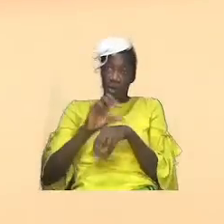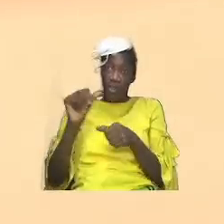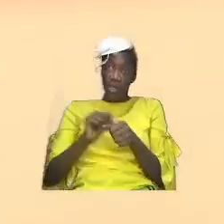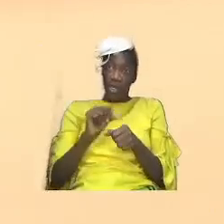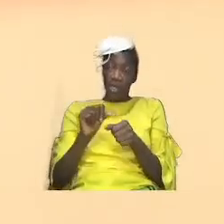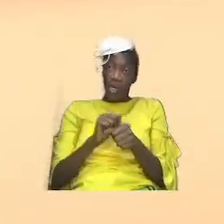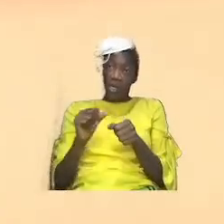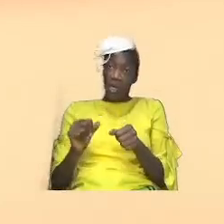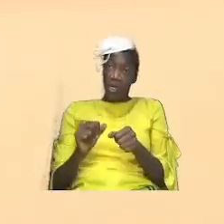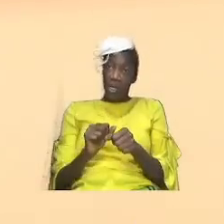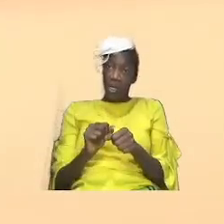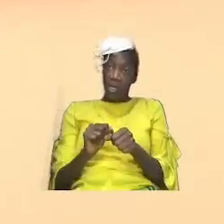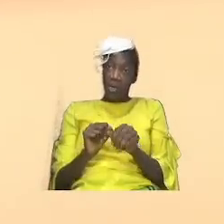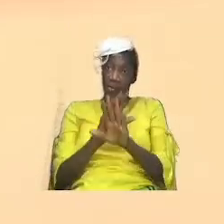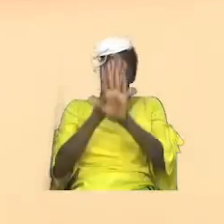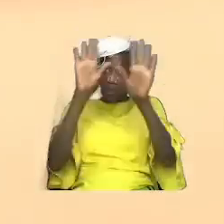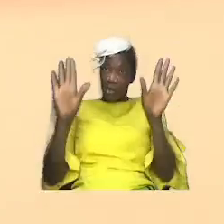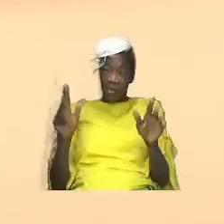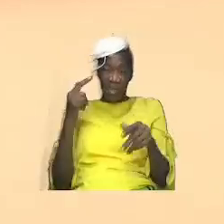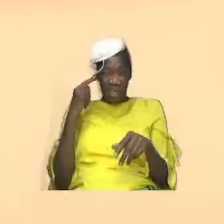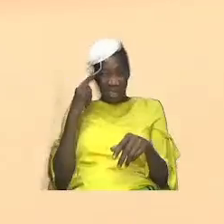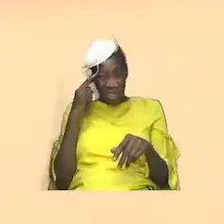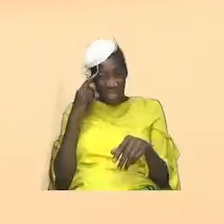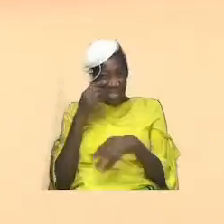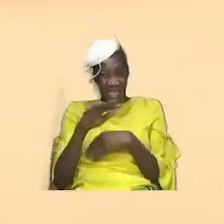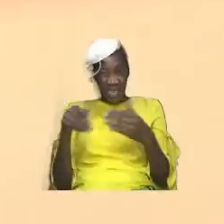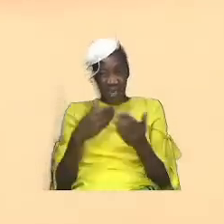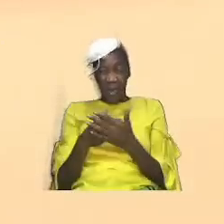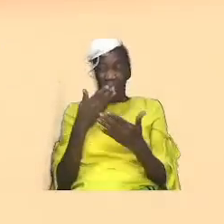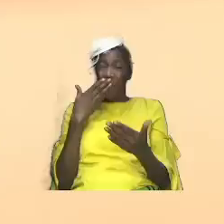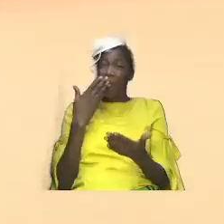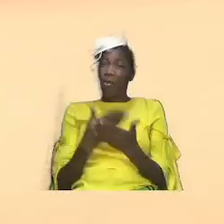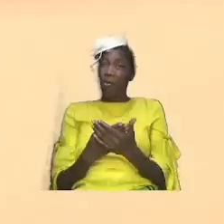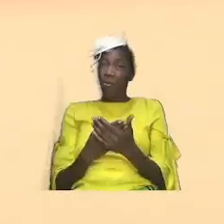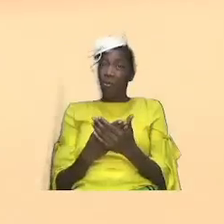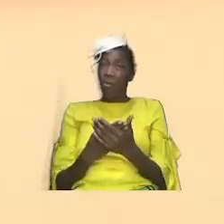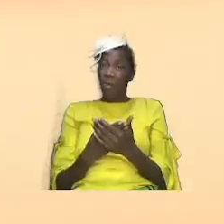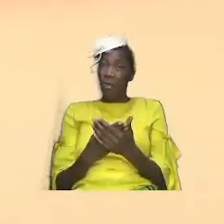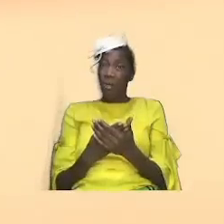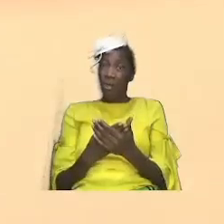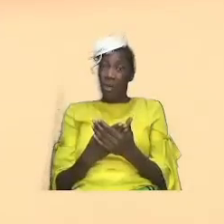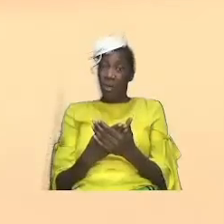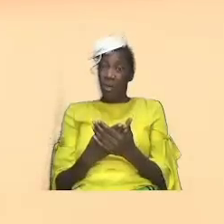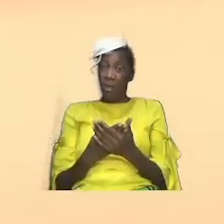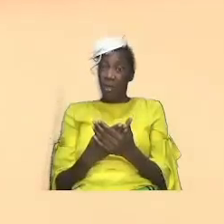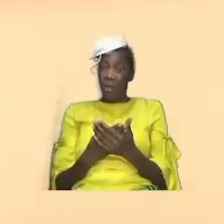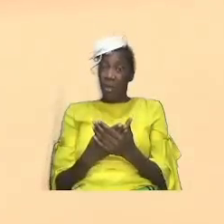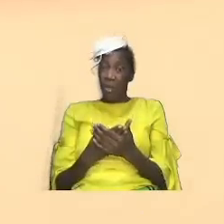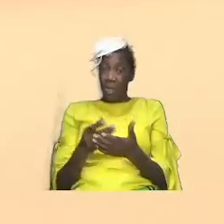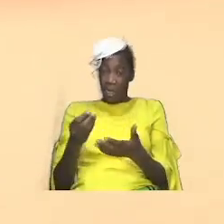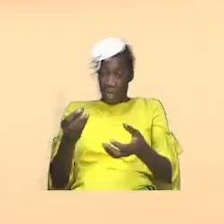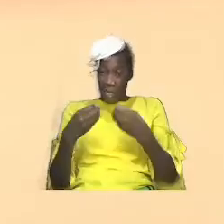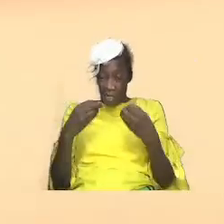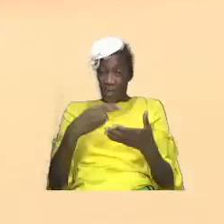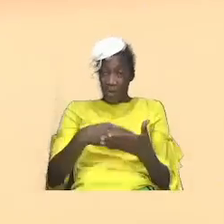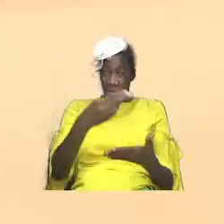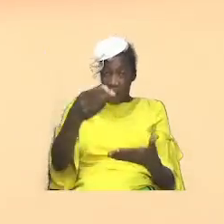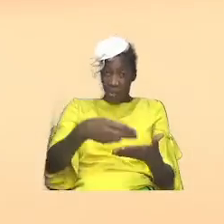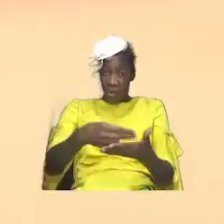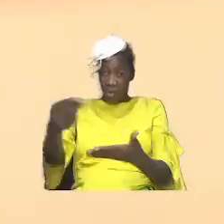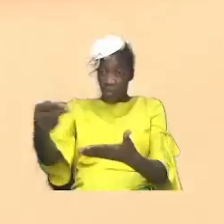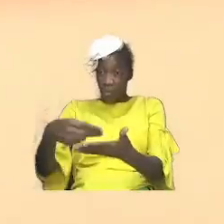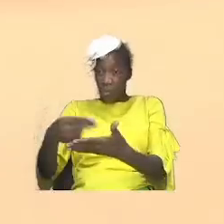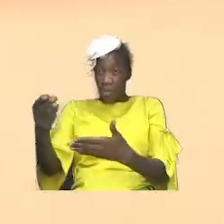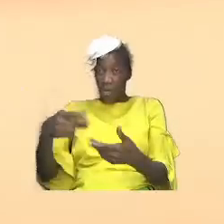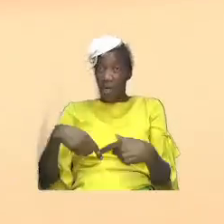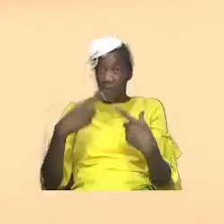and think that it is all good and you're going to get your reward. You're not going to get a reward for just going through the gate. The reward